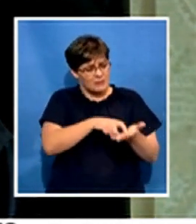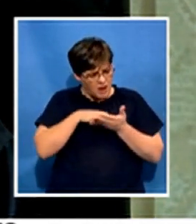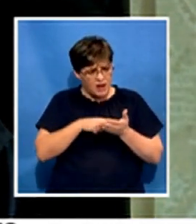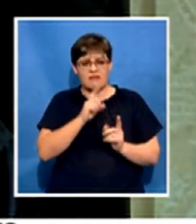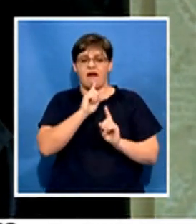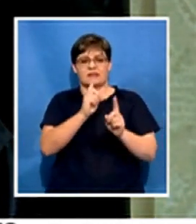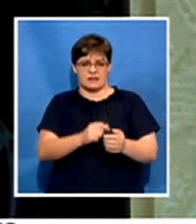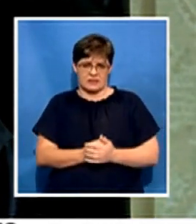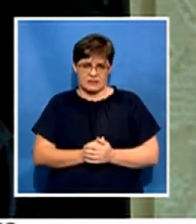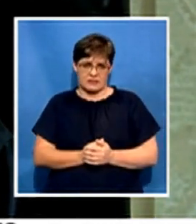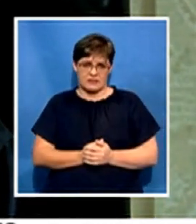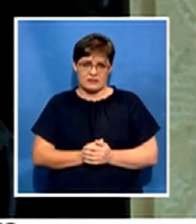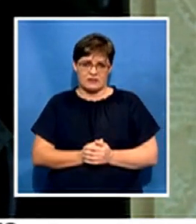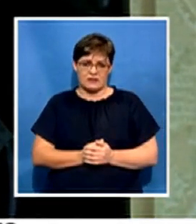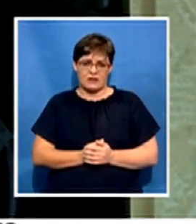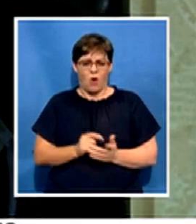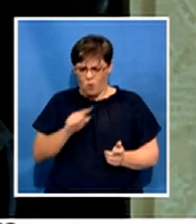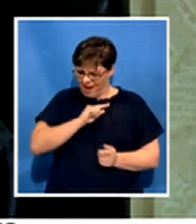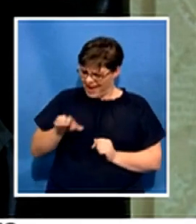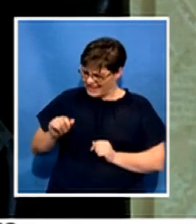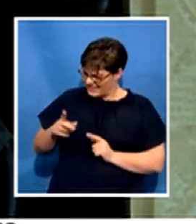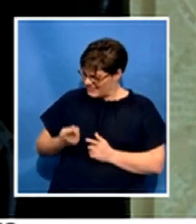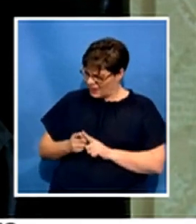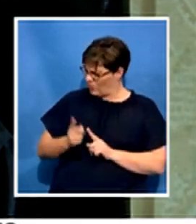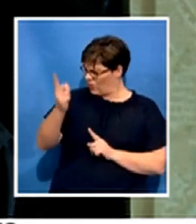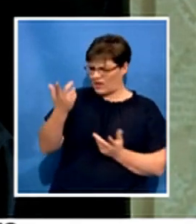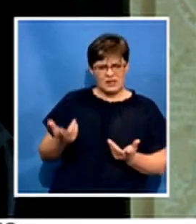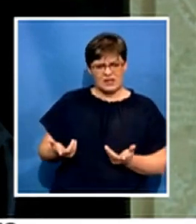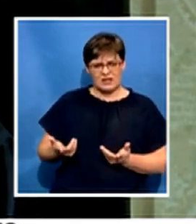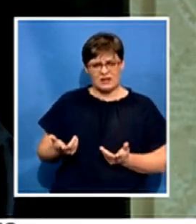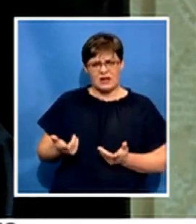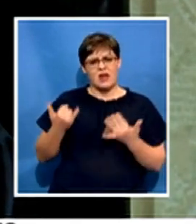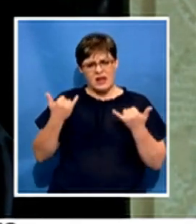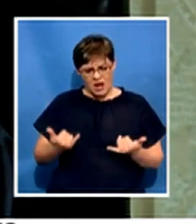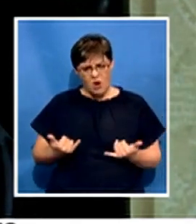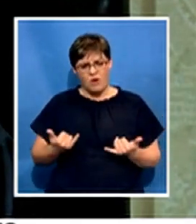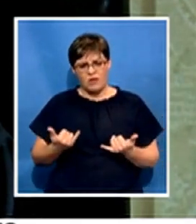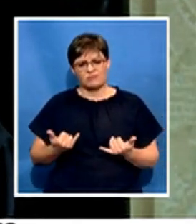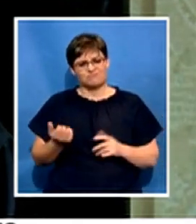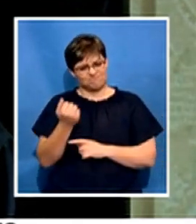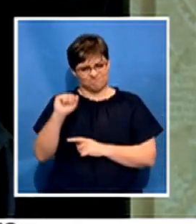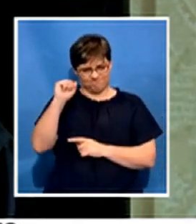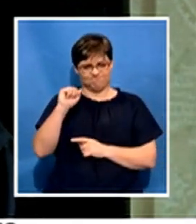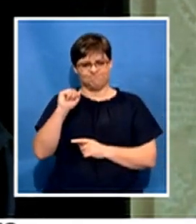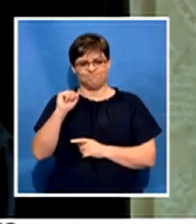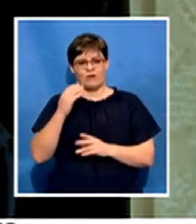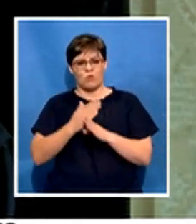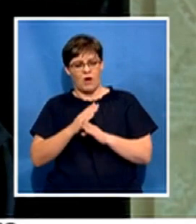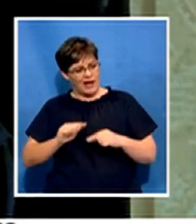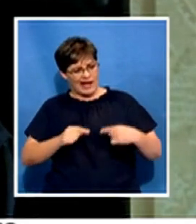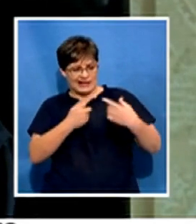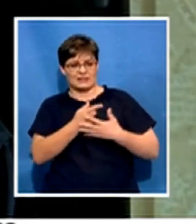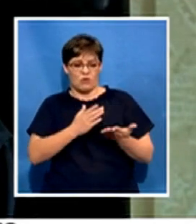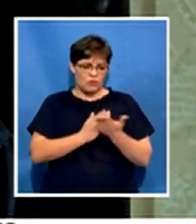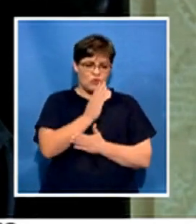ANC government that is starting to wage an offensive against workers through retrenchment and wage freezes.